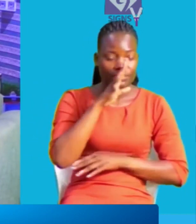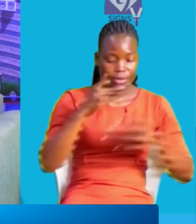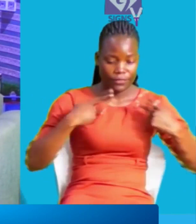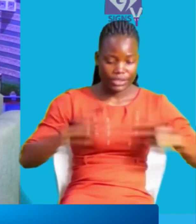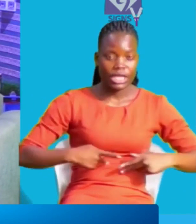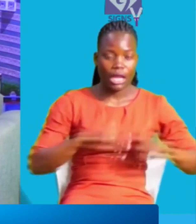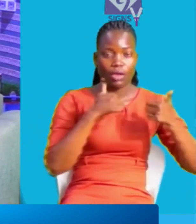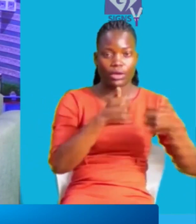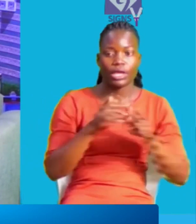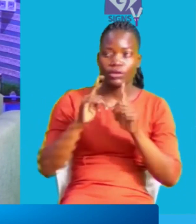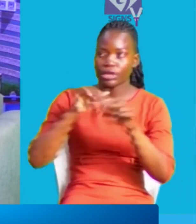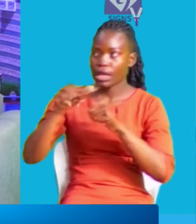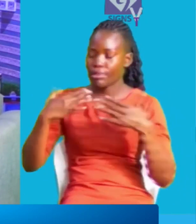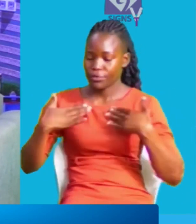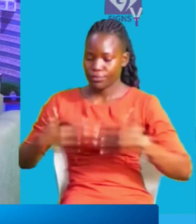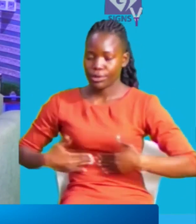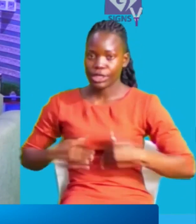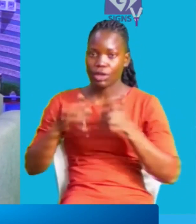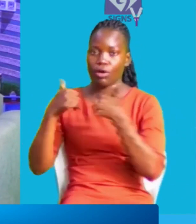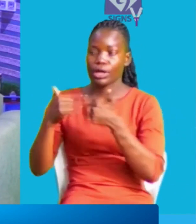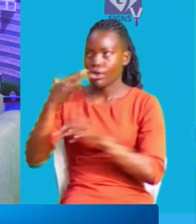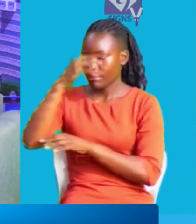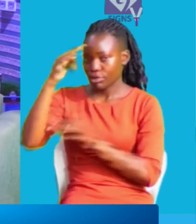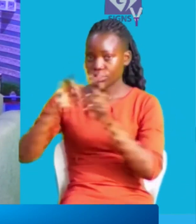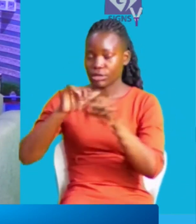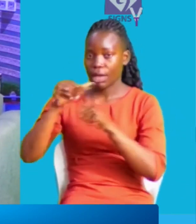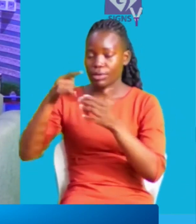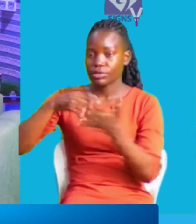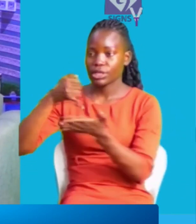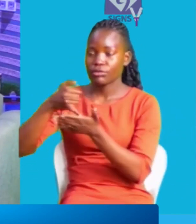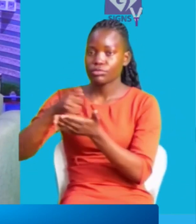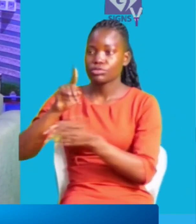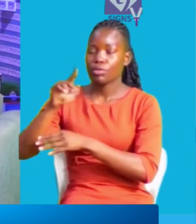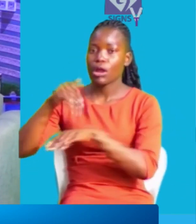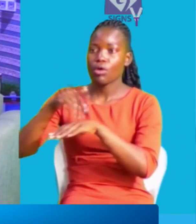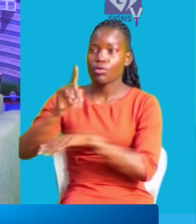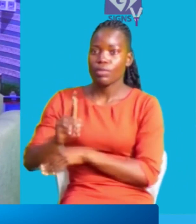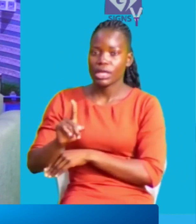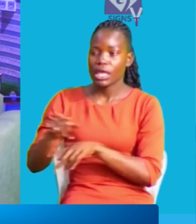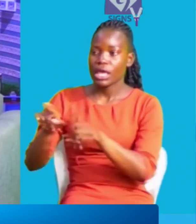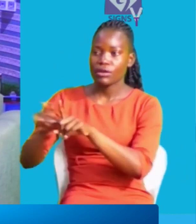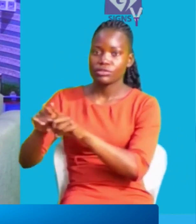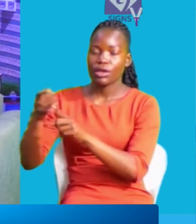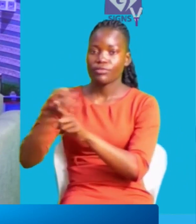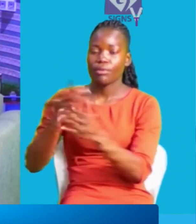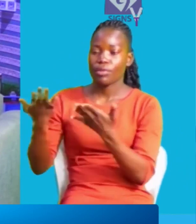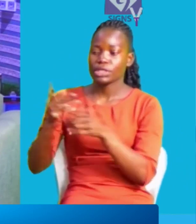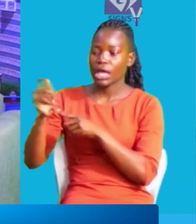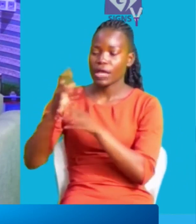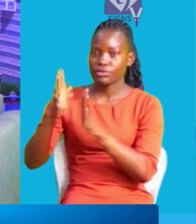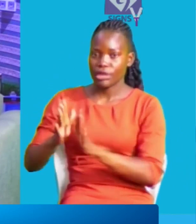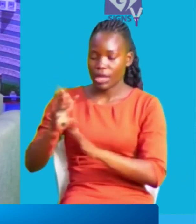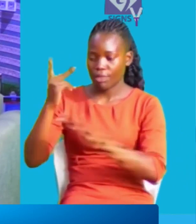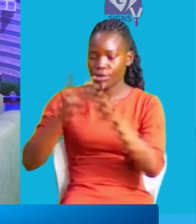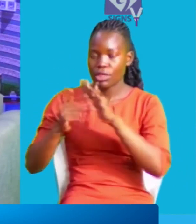be physically fit. Yeah. Yes. And talking about physically fit, and because we are talking about inclusion one-on-one, and you are from a